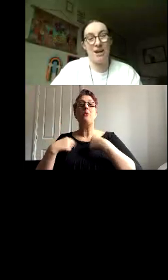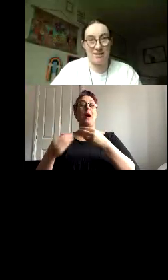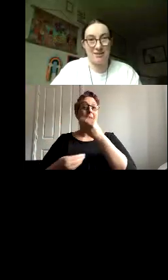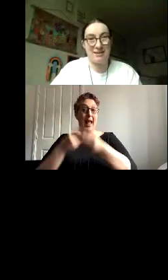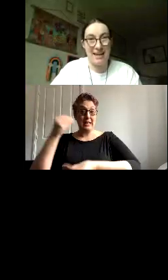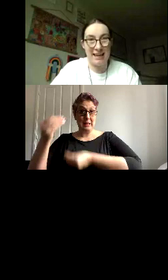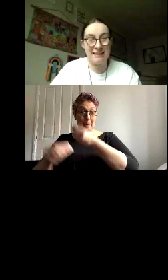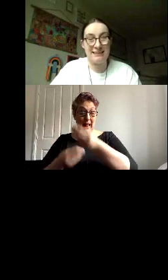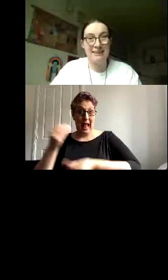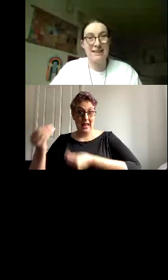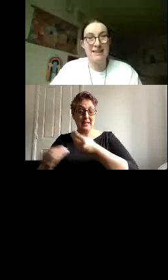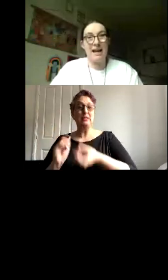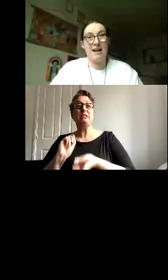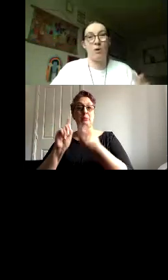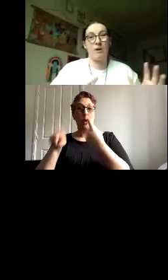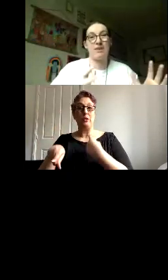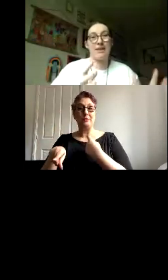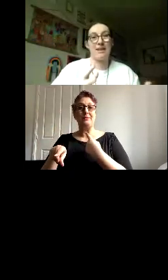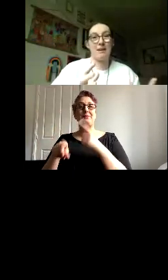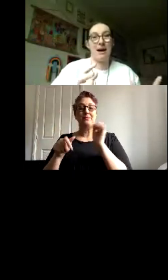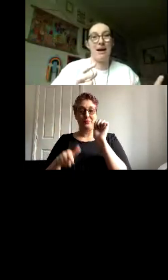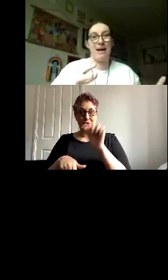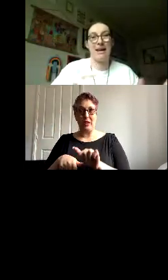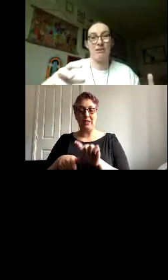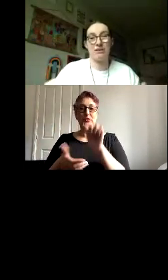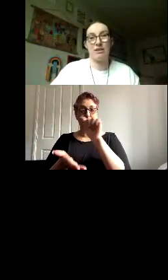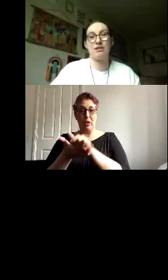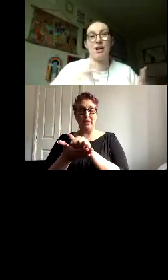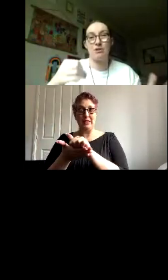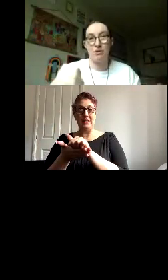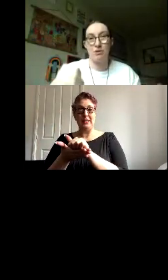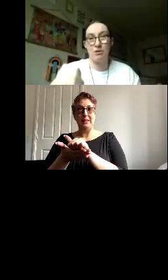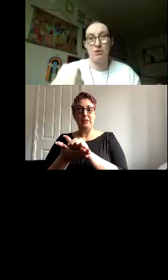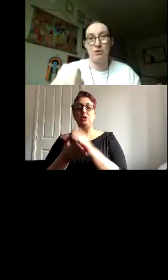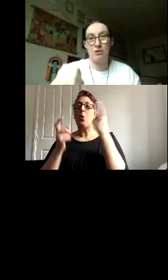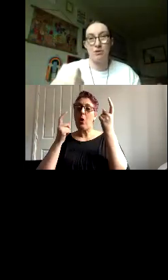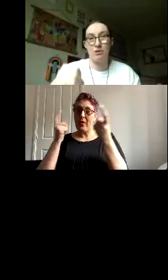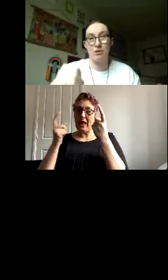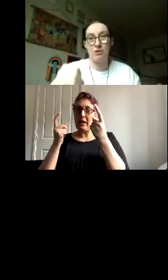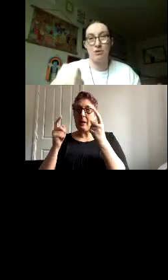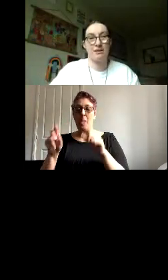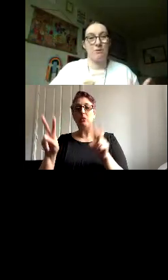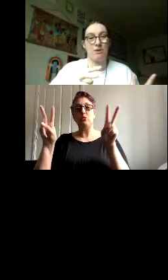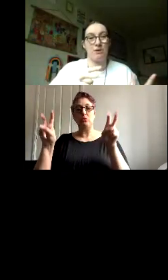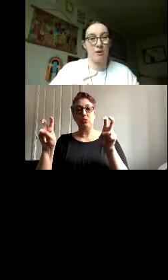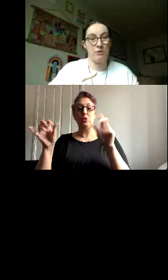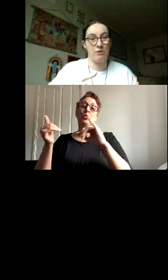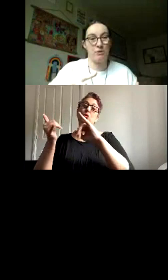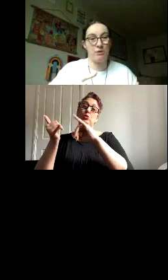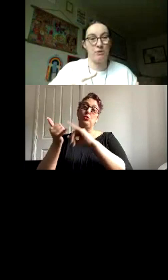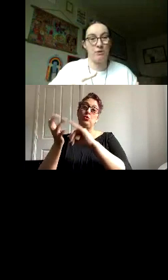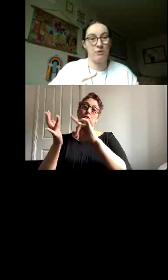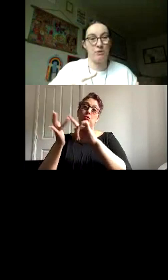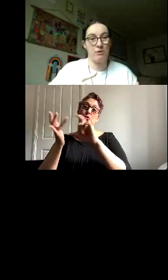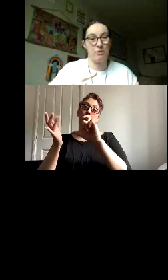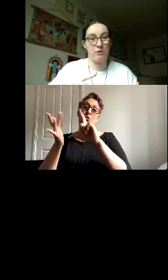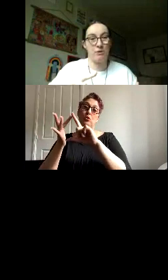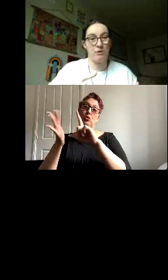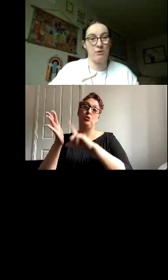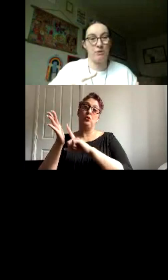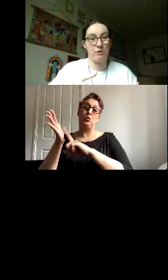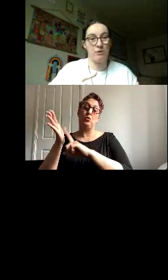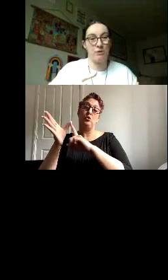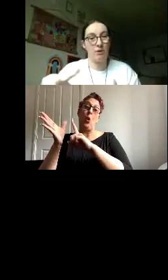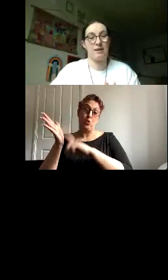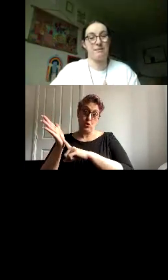the answers here. And what we're thinking about here is the social model of disability, which is the model that the